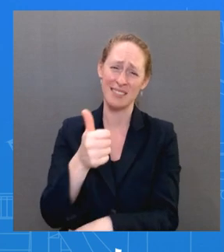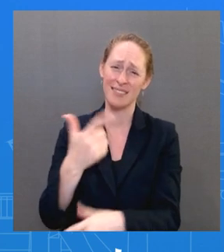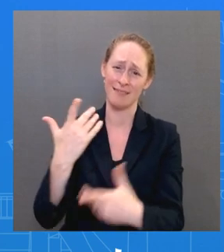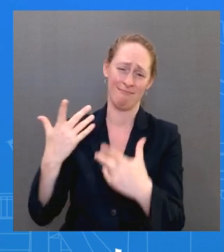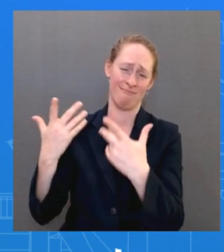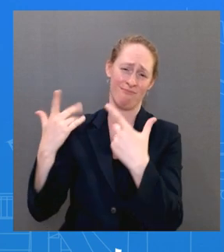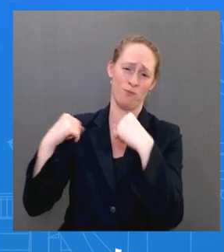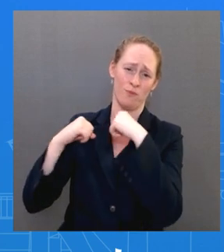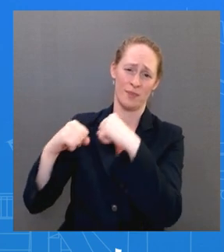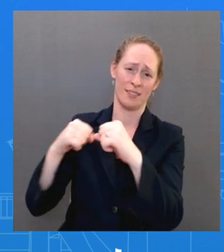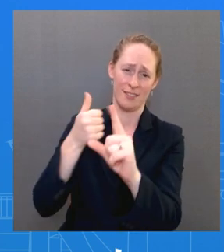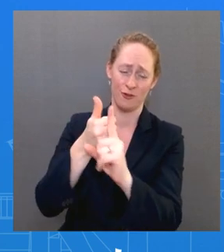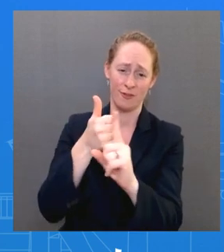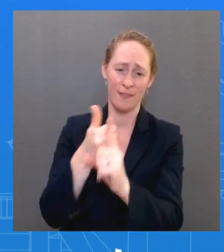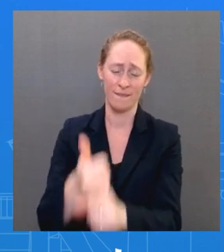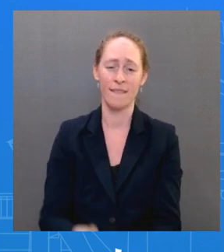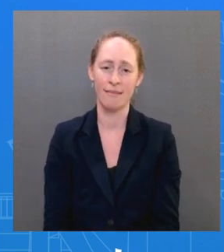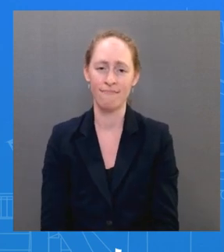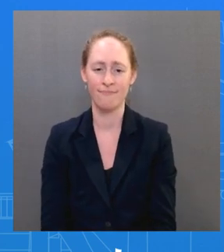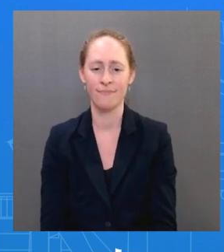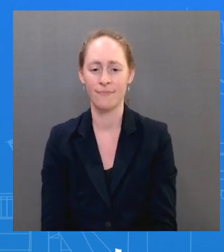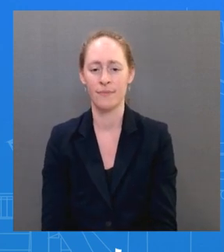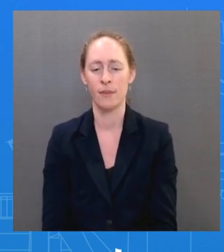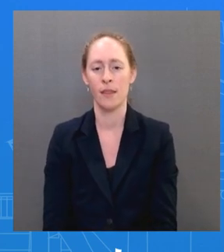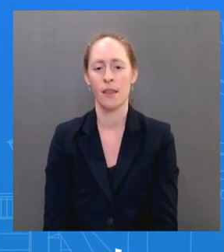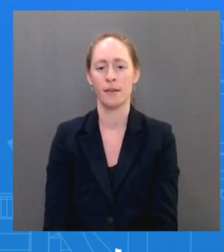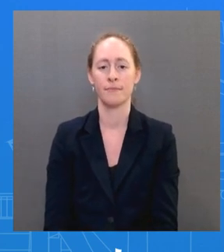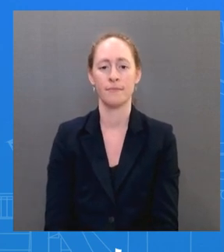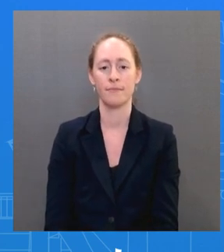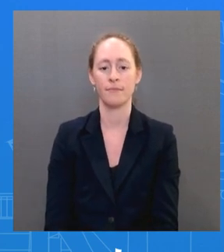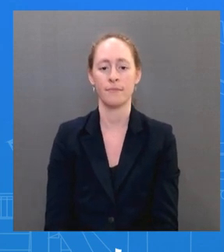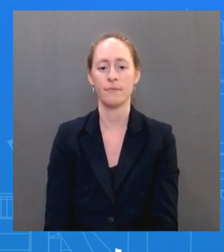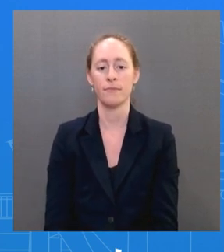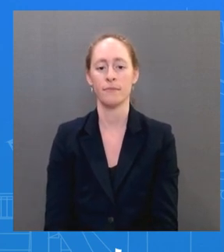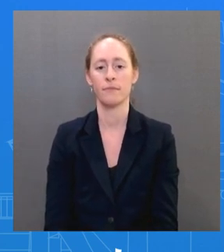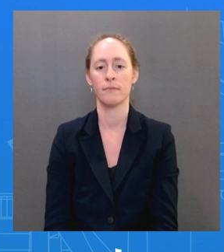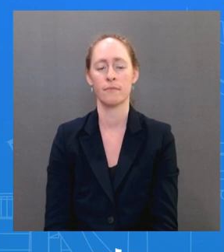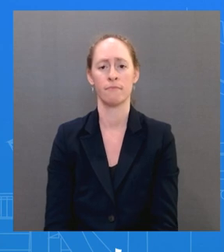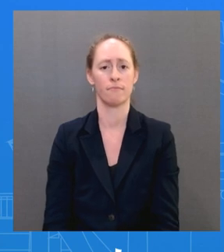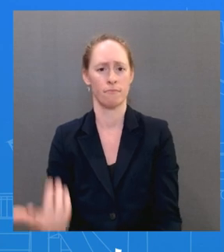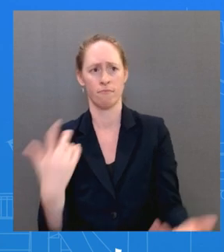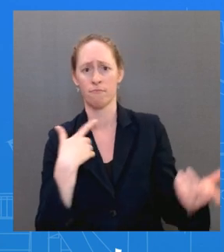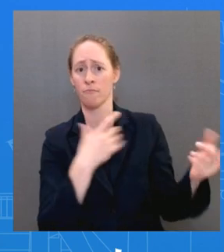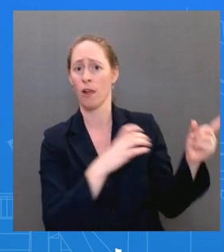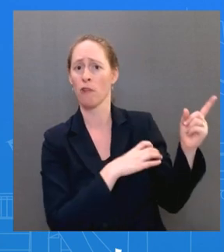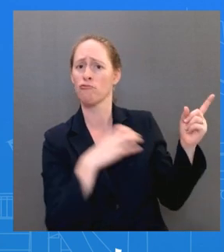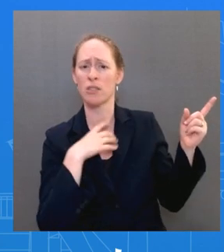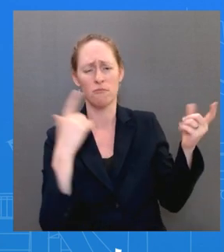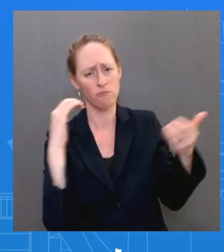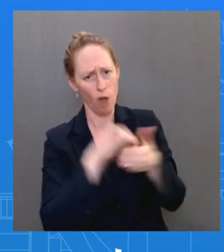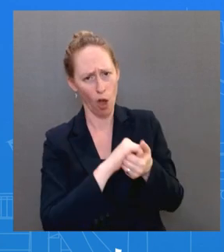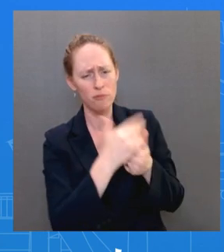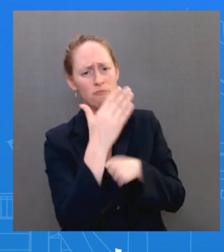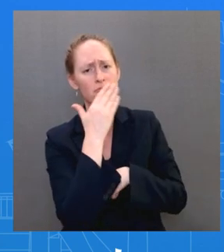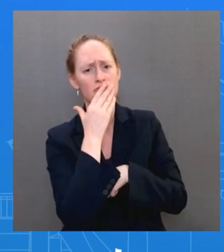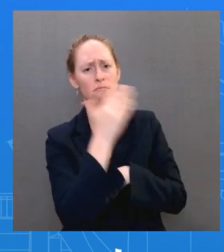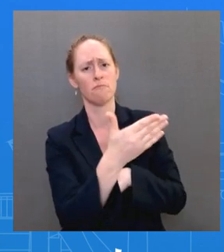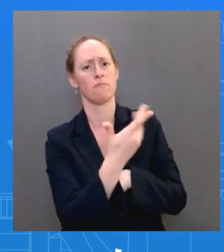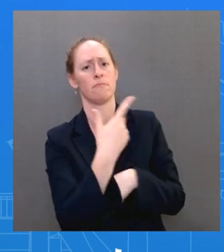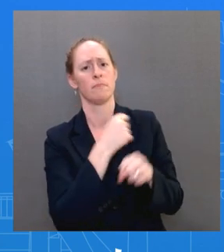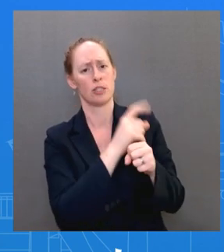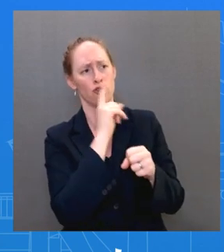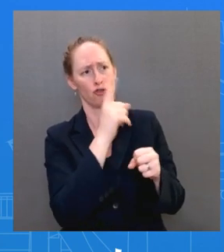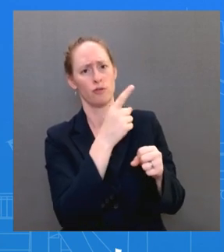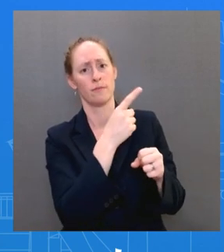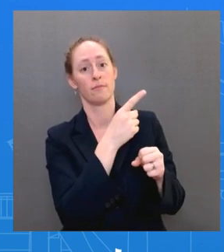partner to this administration in terms of funding the COVID response, making sure that vaccines and therapeutics are widely available. And